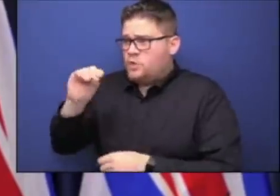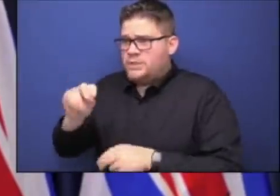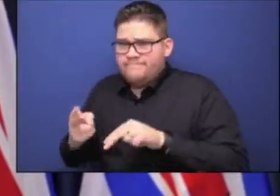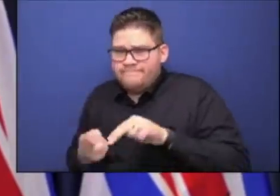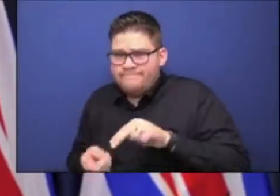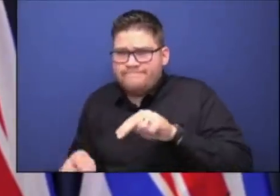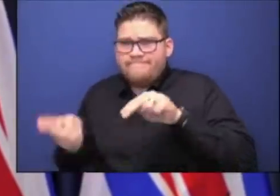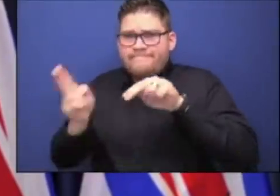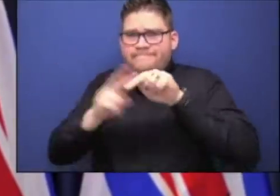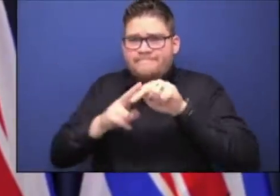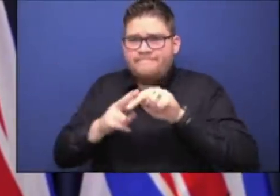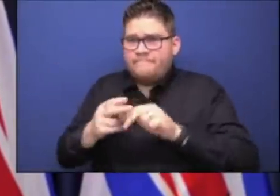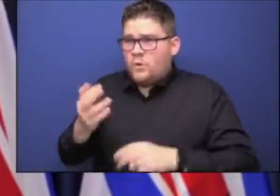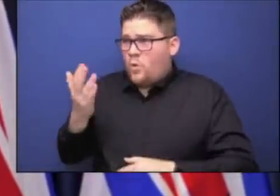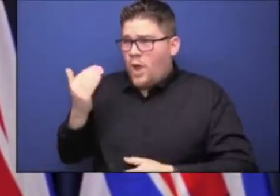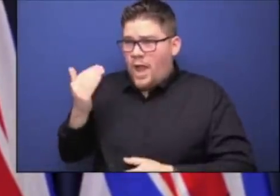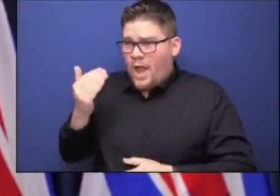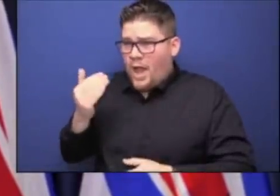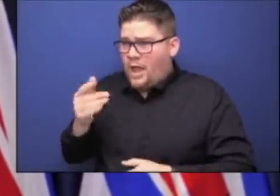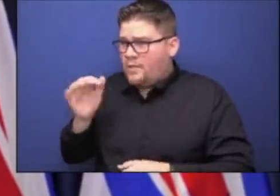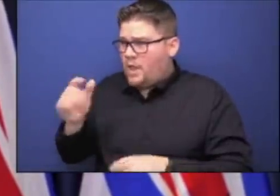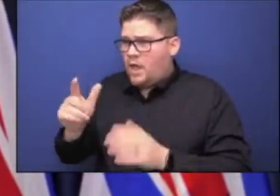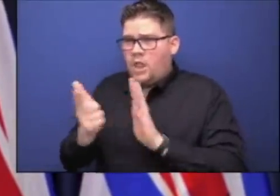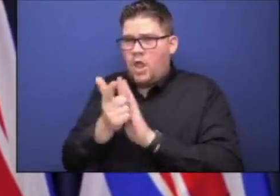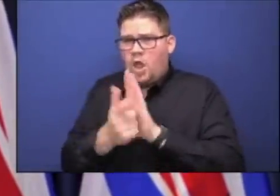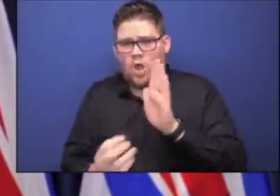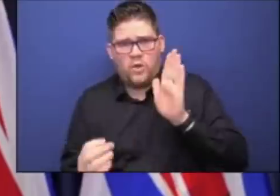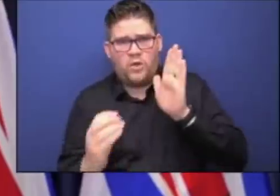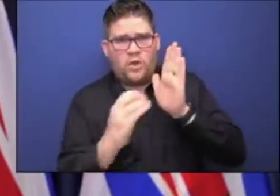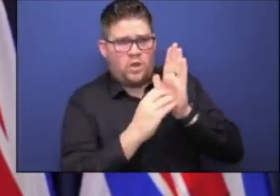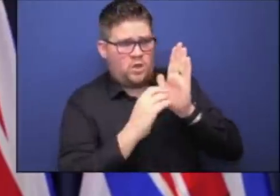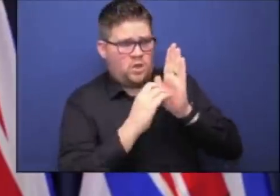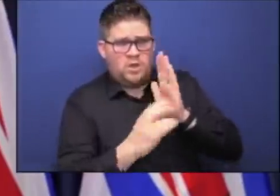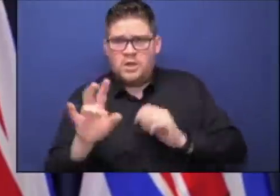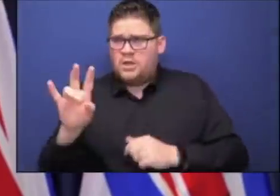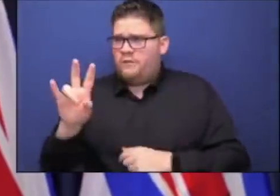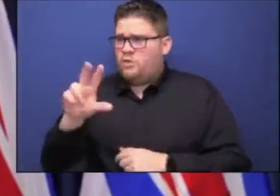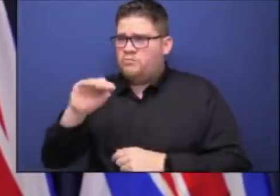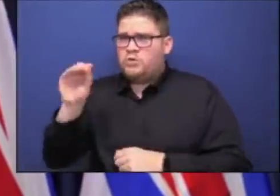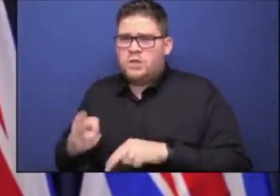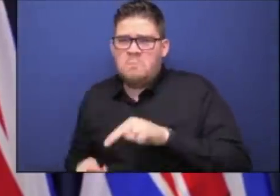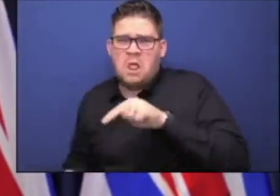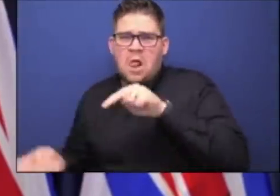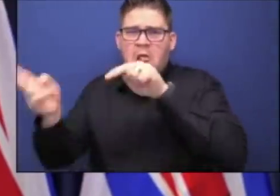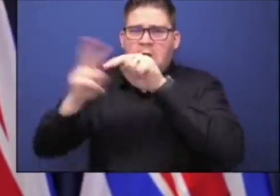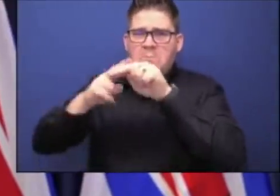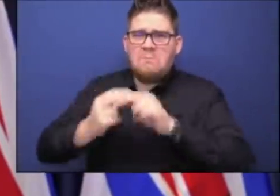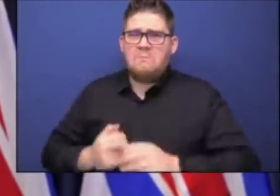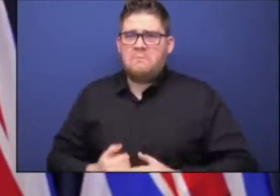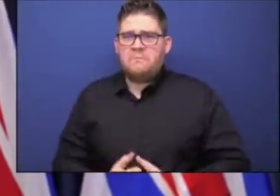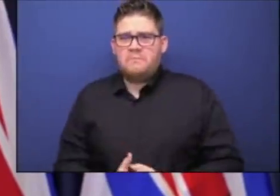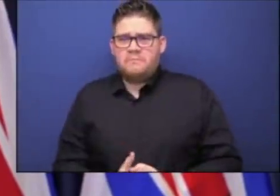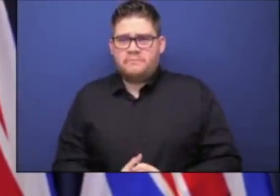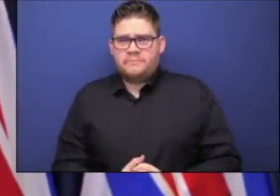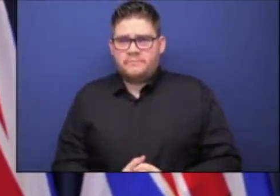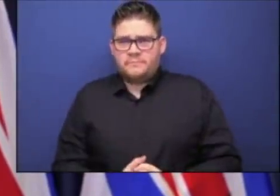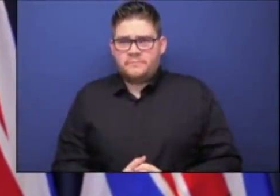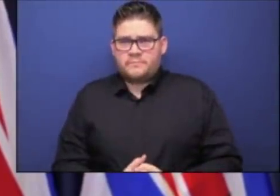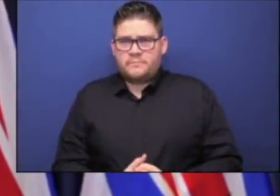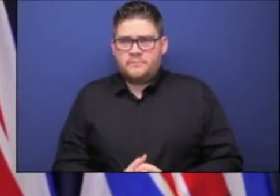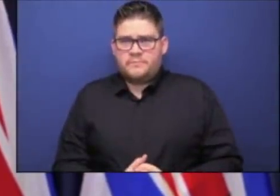We helped turn 18,000 empty condos into homes so people could have a place to live through the use of the speculation